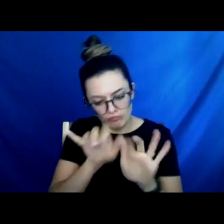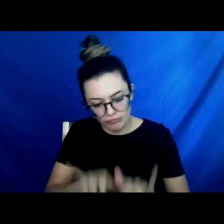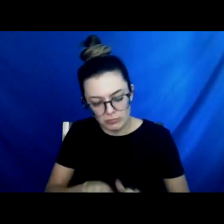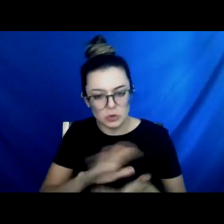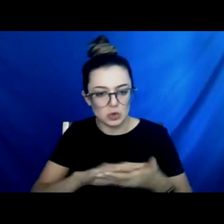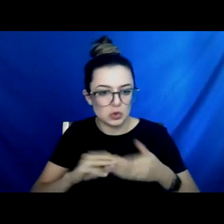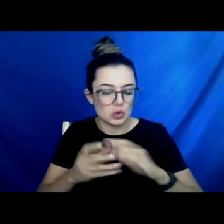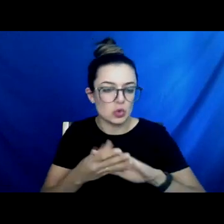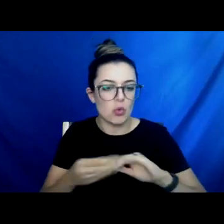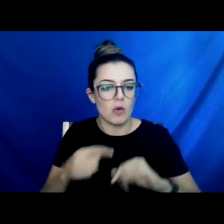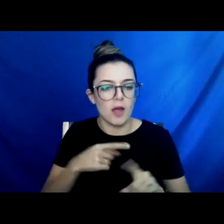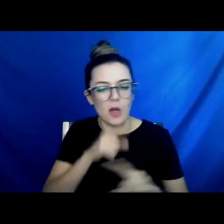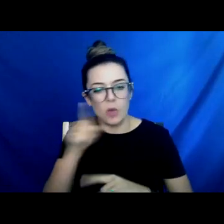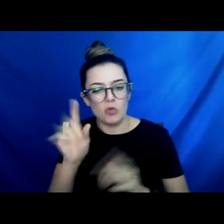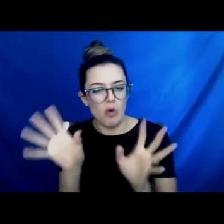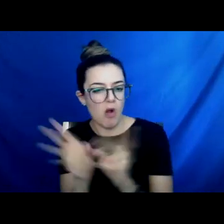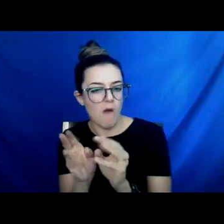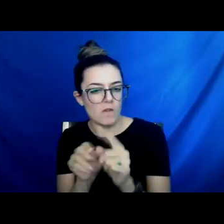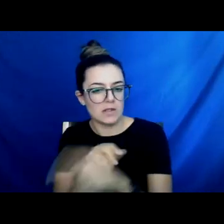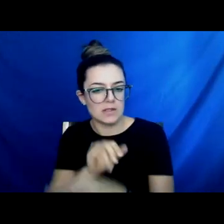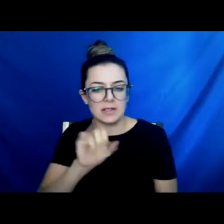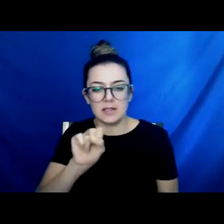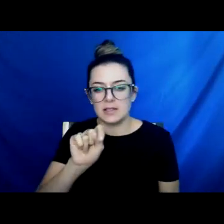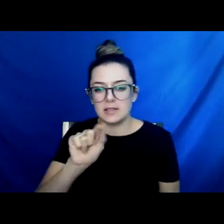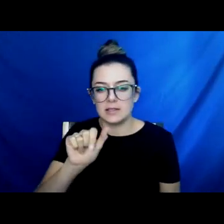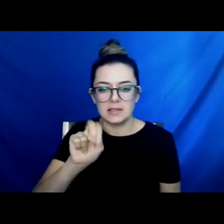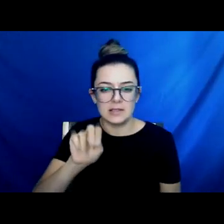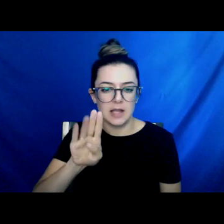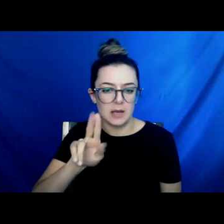about atrocities, which is probably as depressing as it